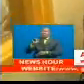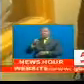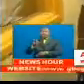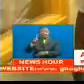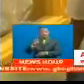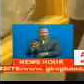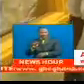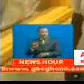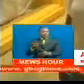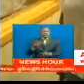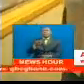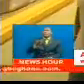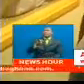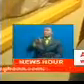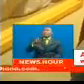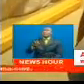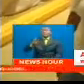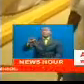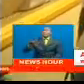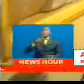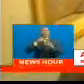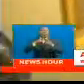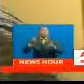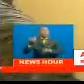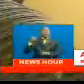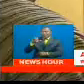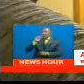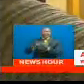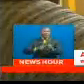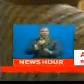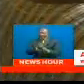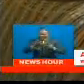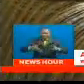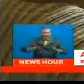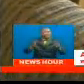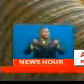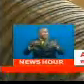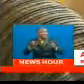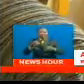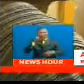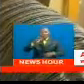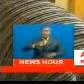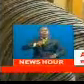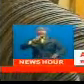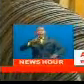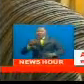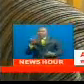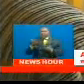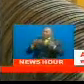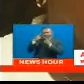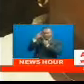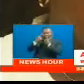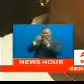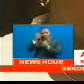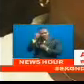the Beijing Declaration, which was made 20 years ago, has made it possible for women to voice out their